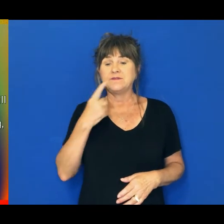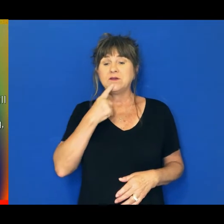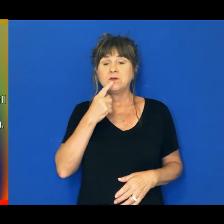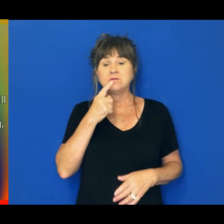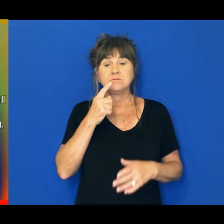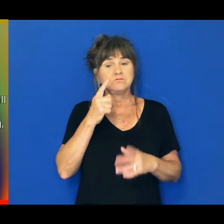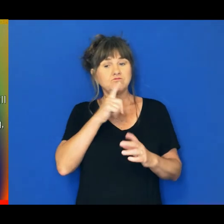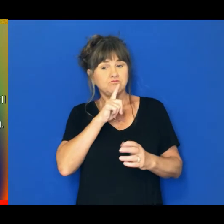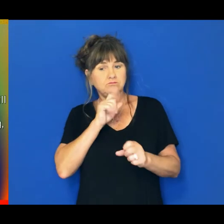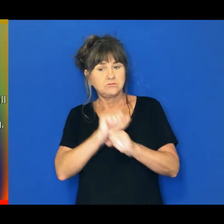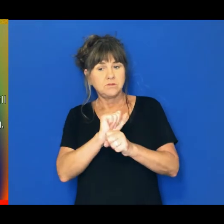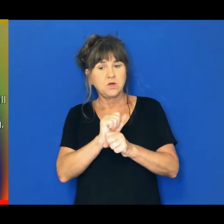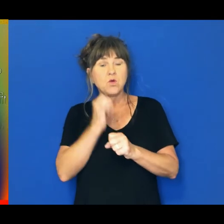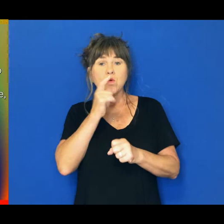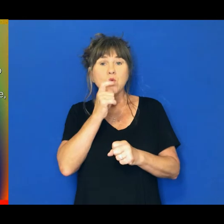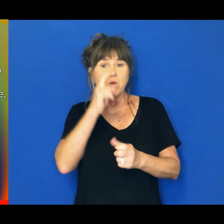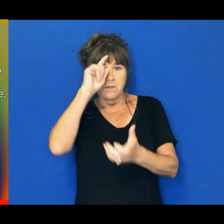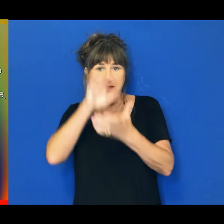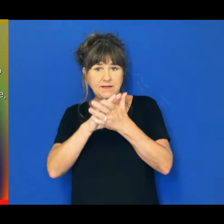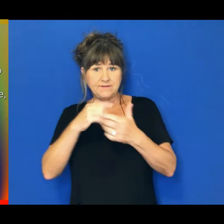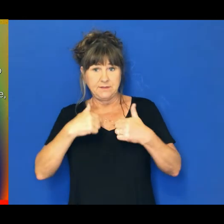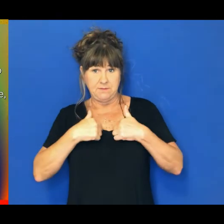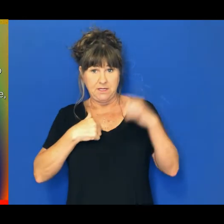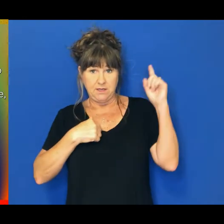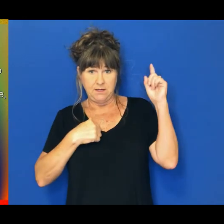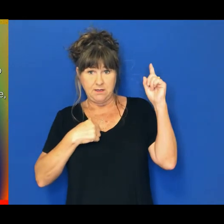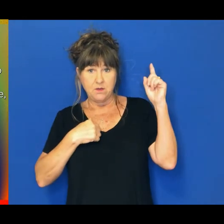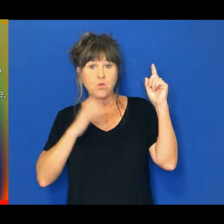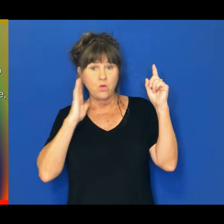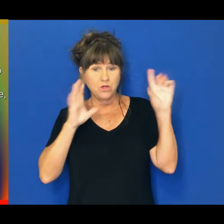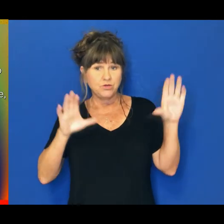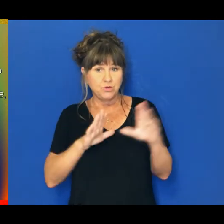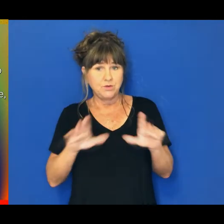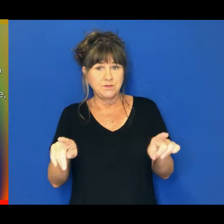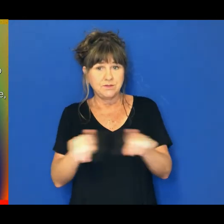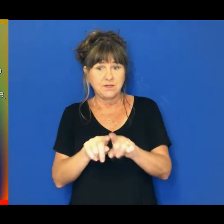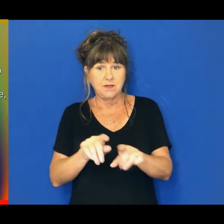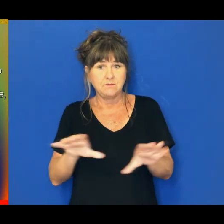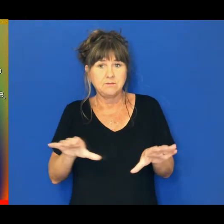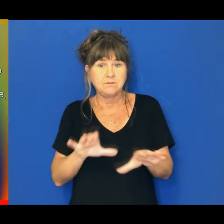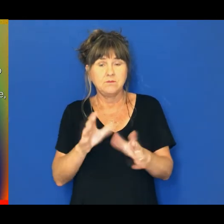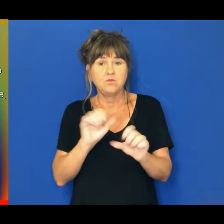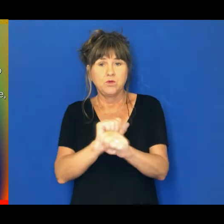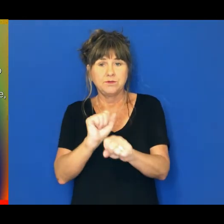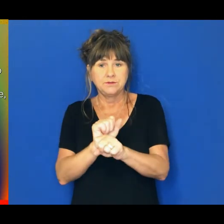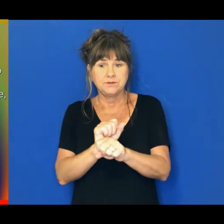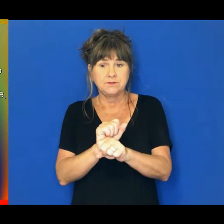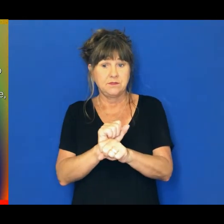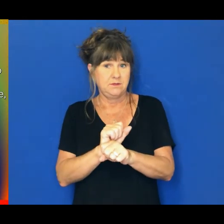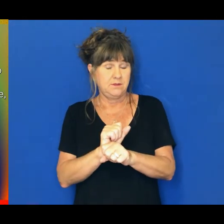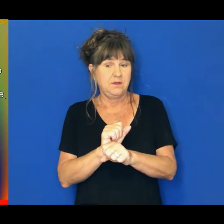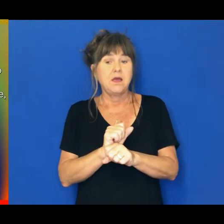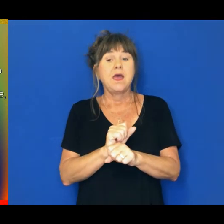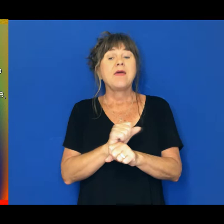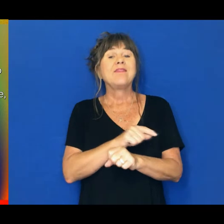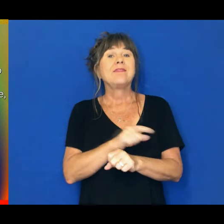the works I have been doing. And didn't Jesus do some things? Didn't he do some things?